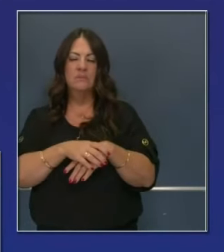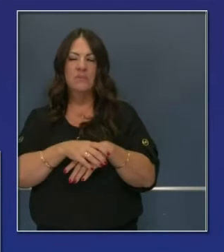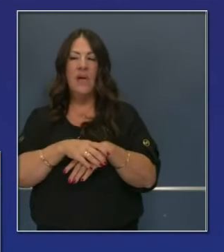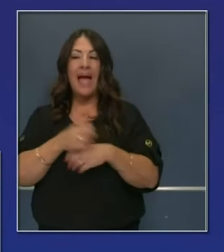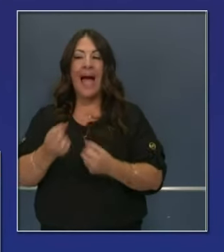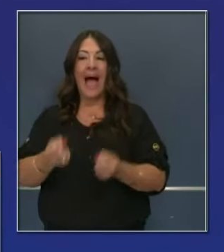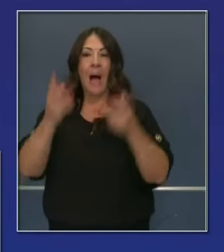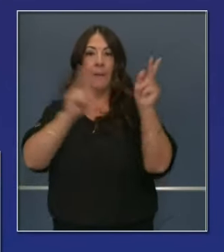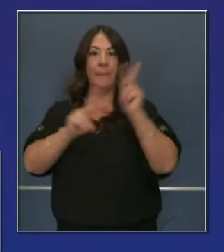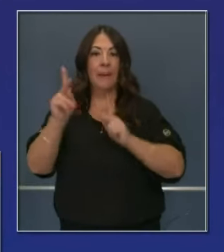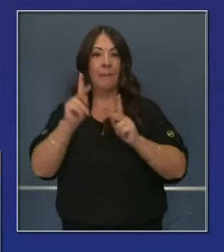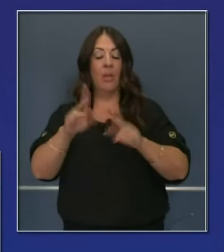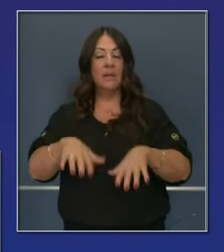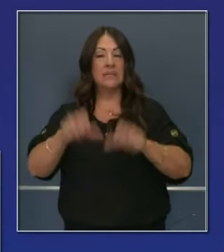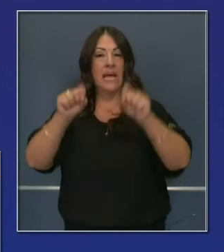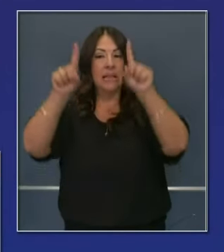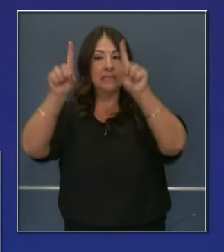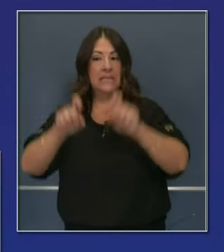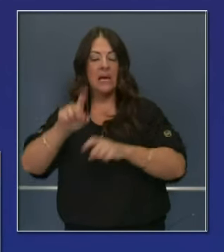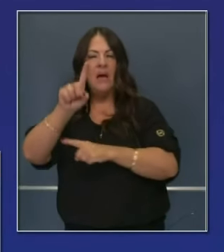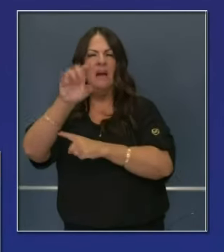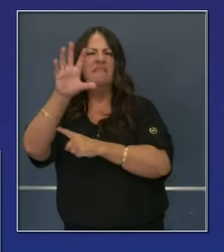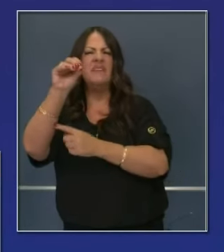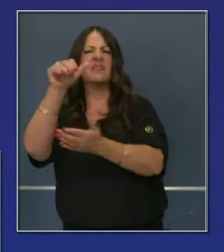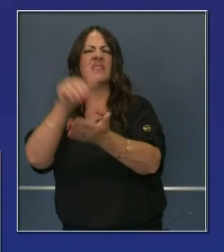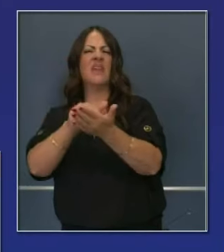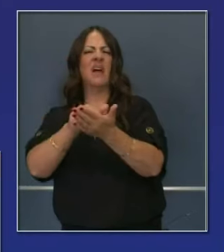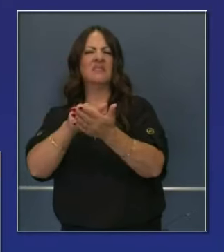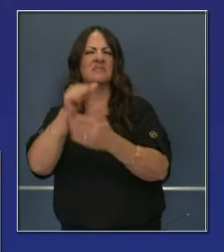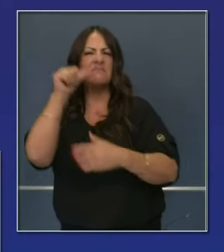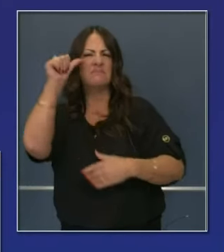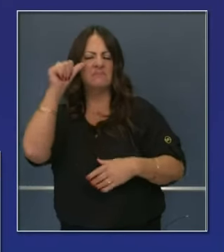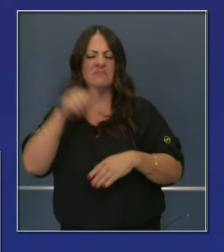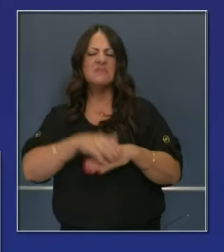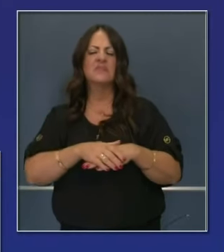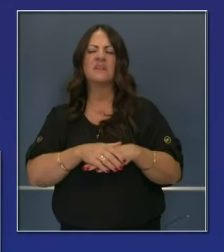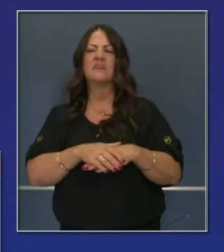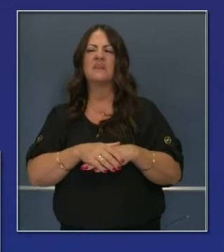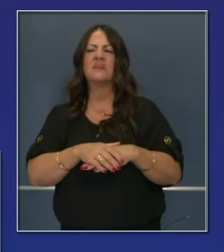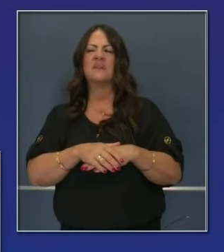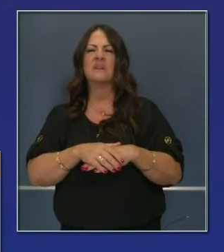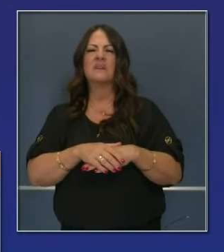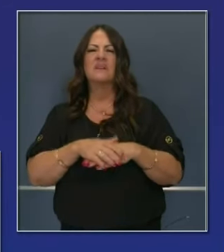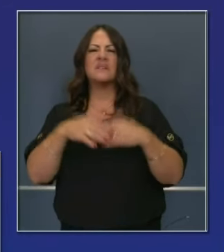150,000 people as part of the cohort to establish the new case number of